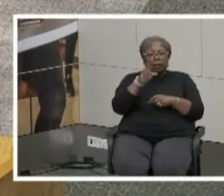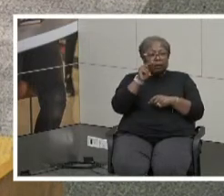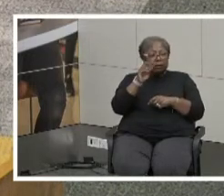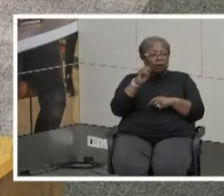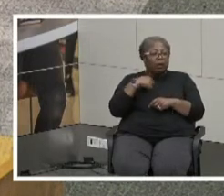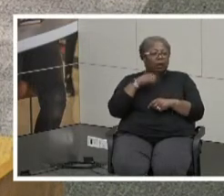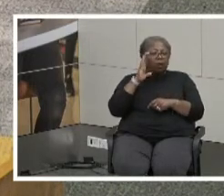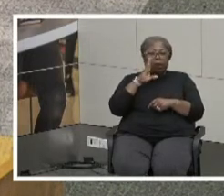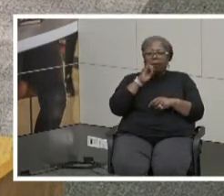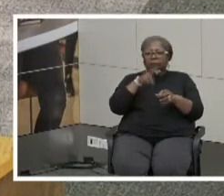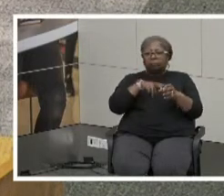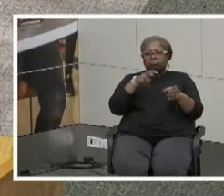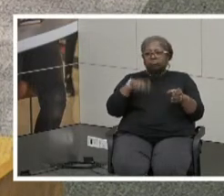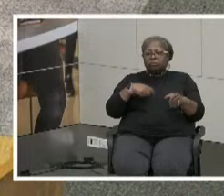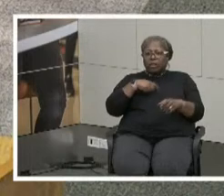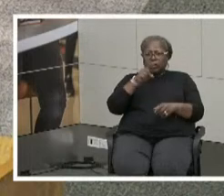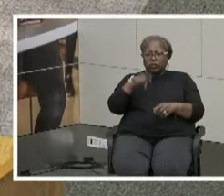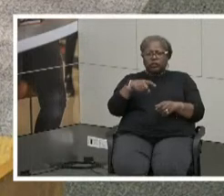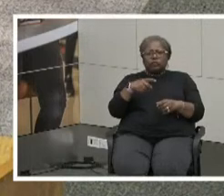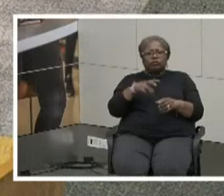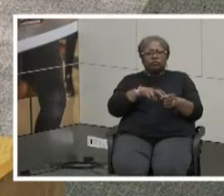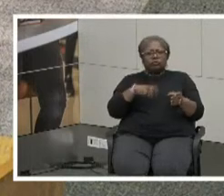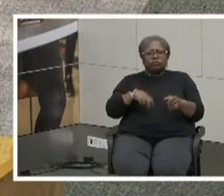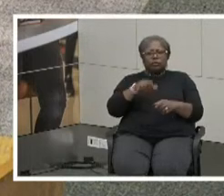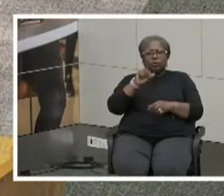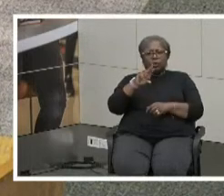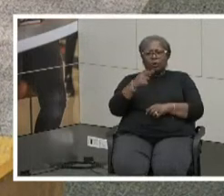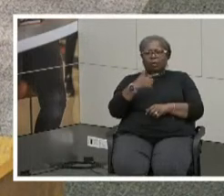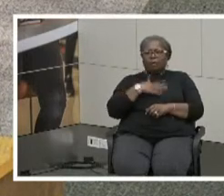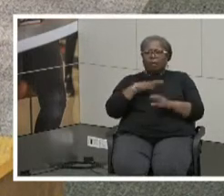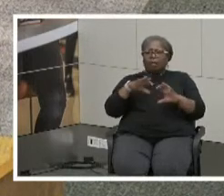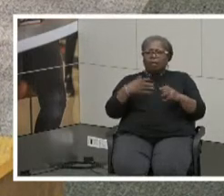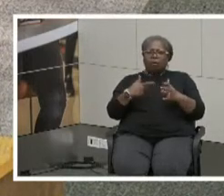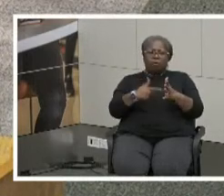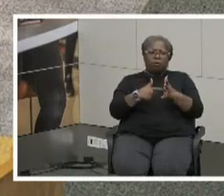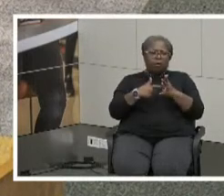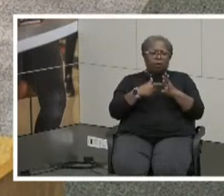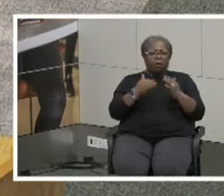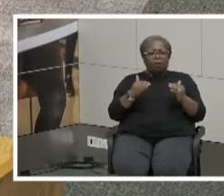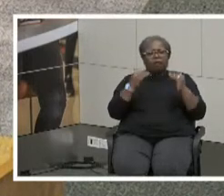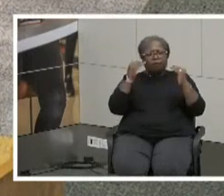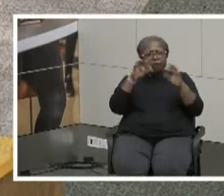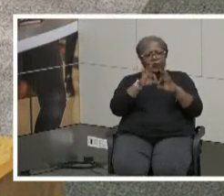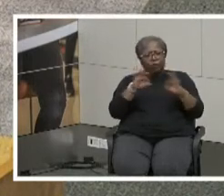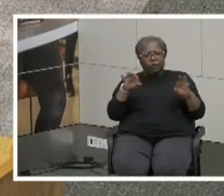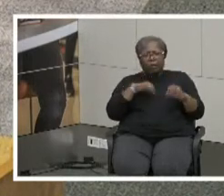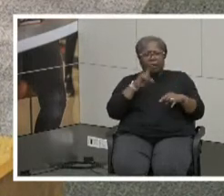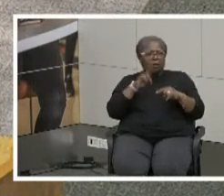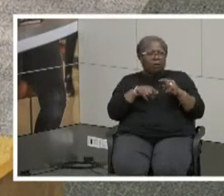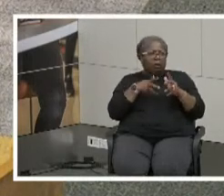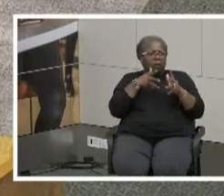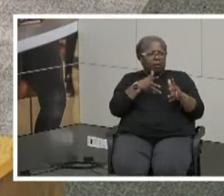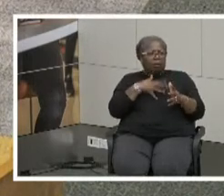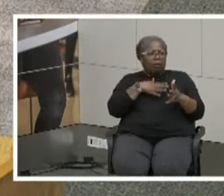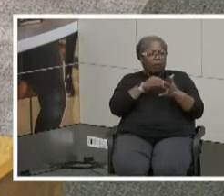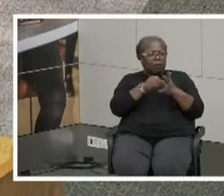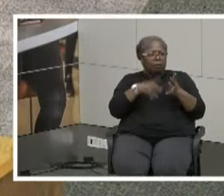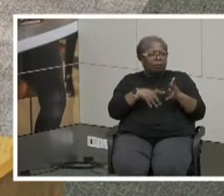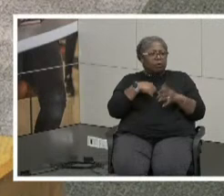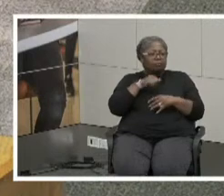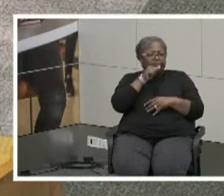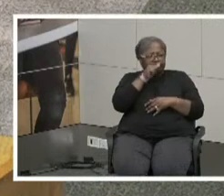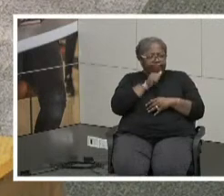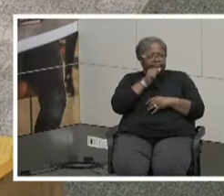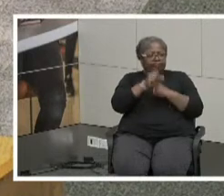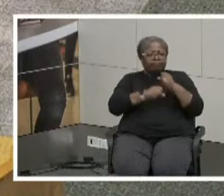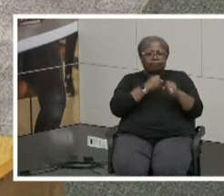be resigning I should have resigned in August but my classes require an advanced degree and I couldn't leave my students I have endured a year